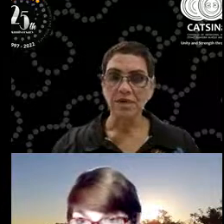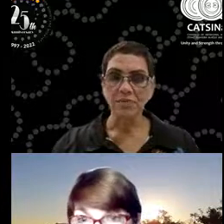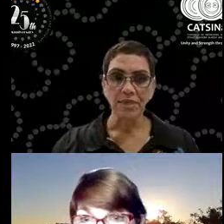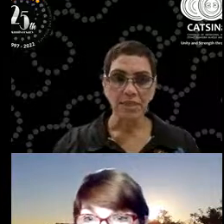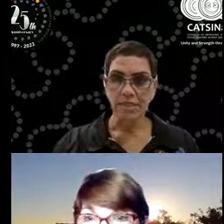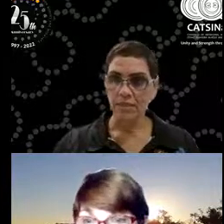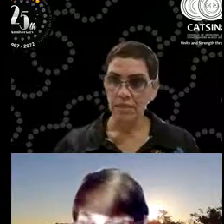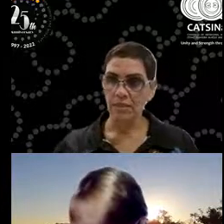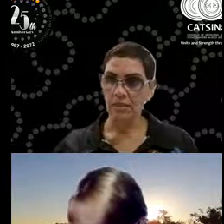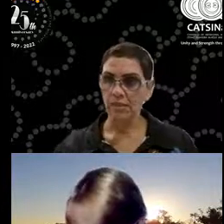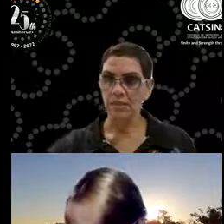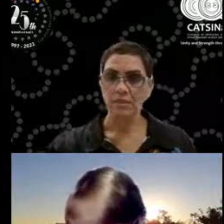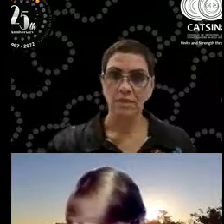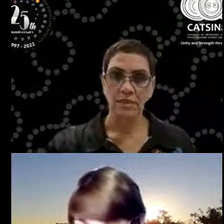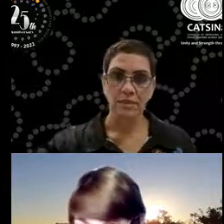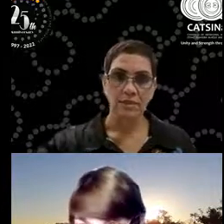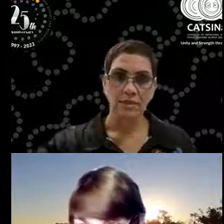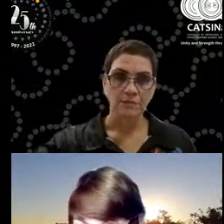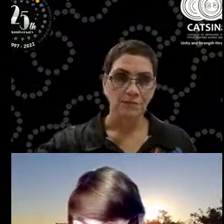Next slide, please.